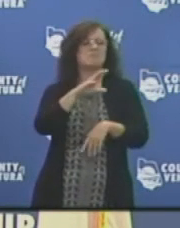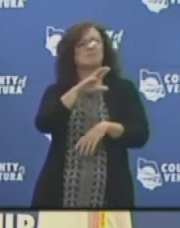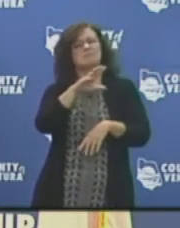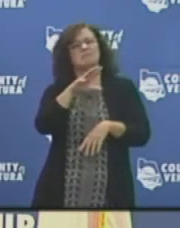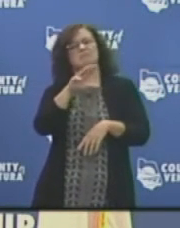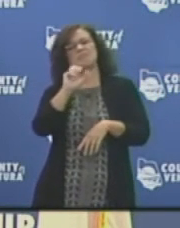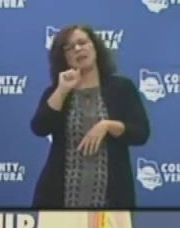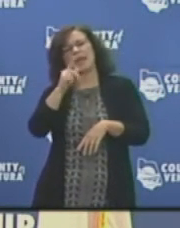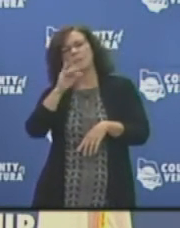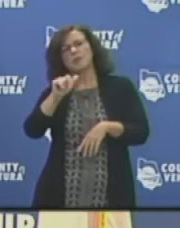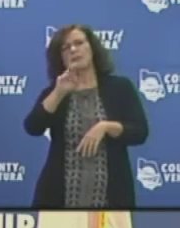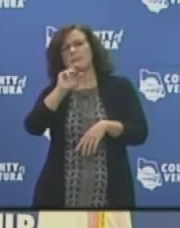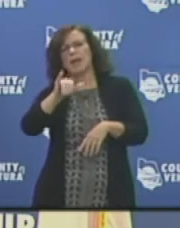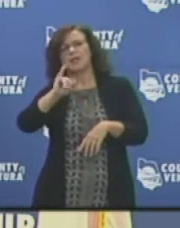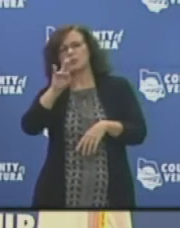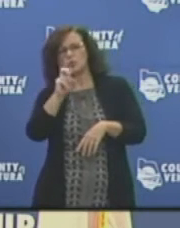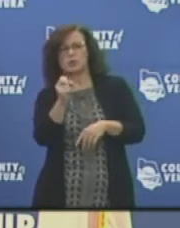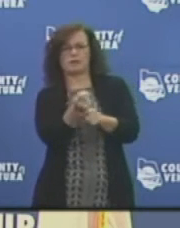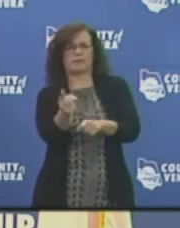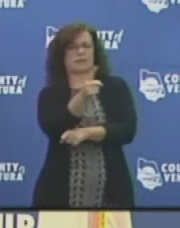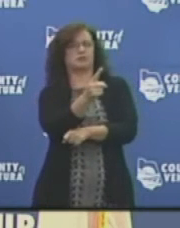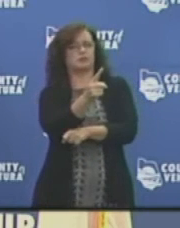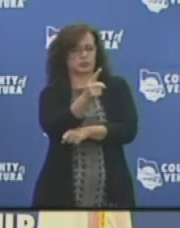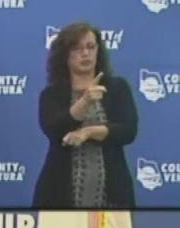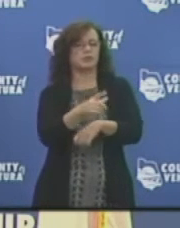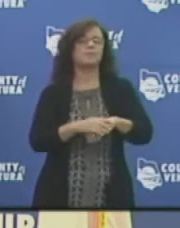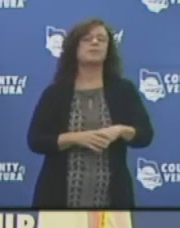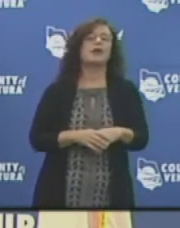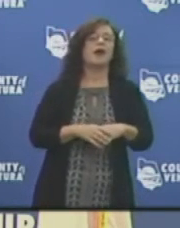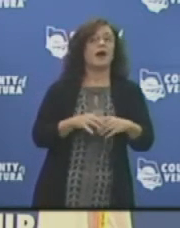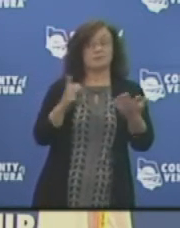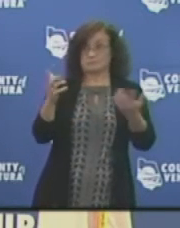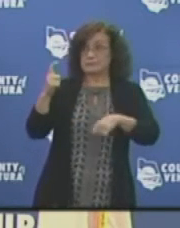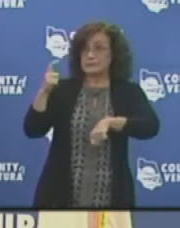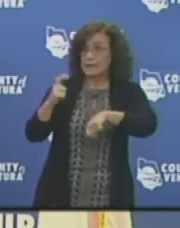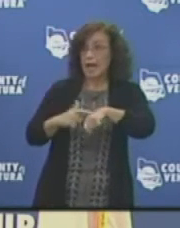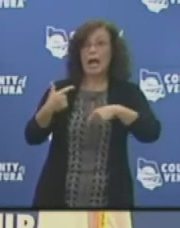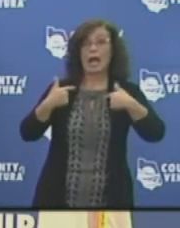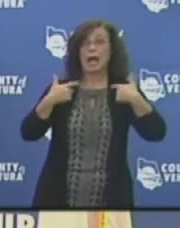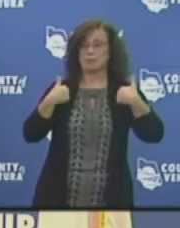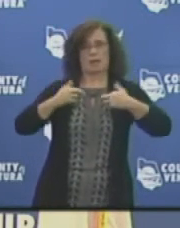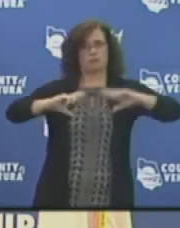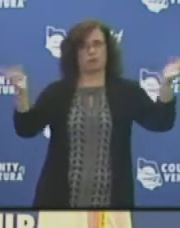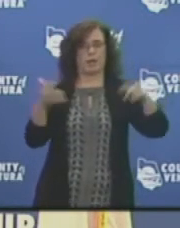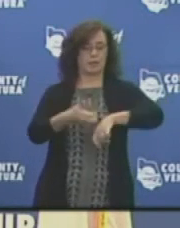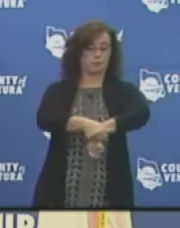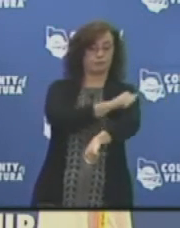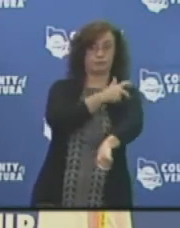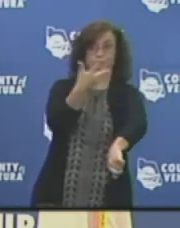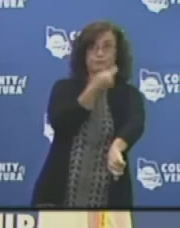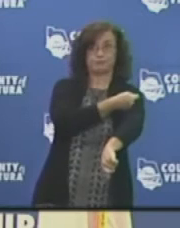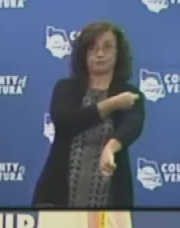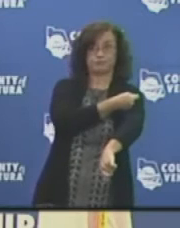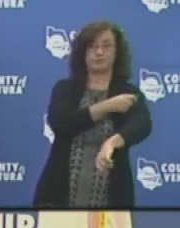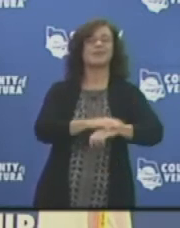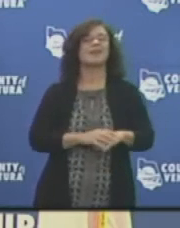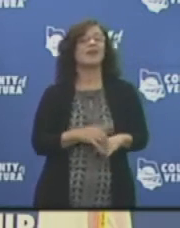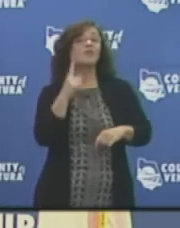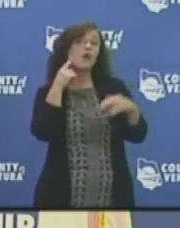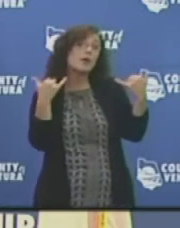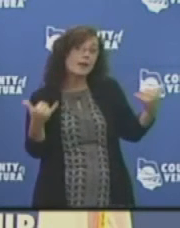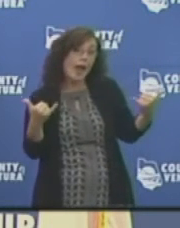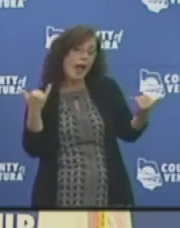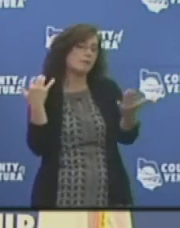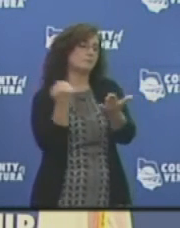that vaccine. But in the meantime, I would urge all of you to get your seasonal flu vaccine, because that's the best way to protect yourself in the short